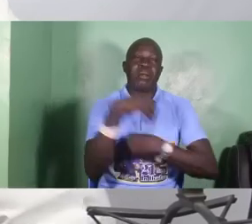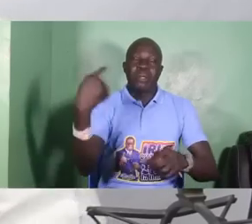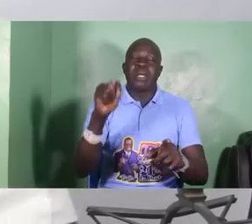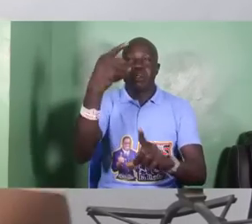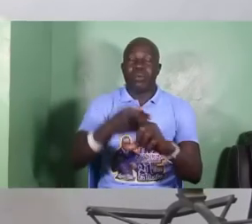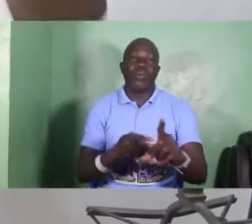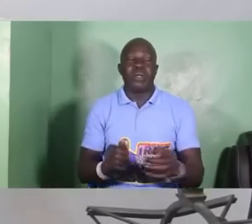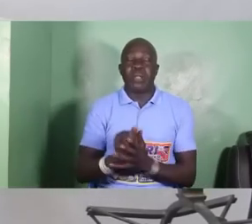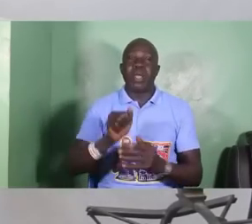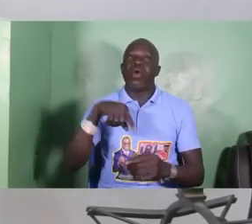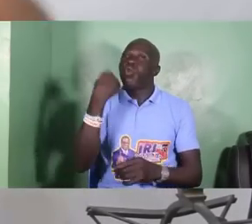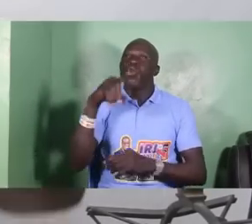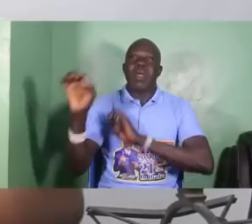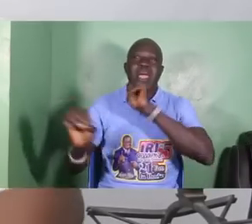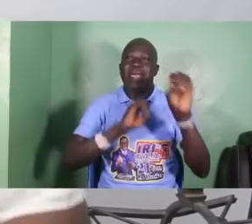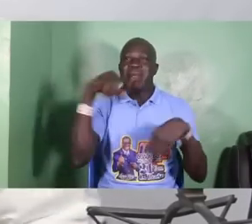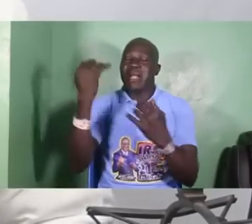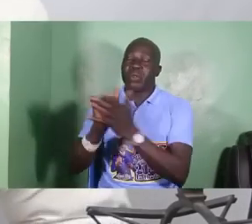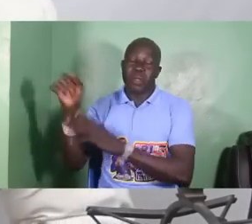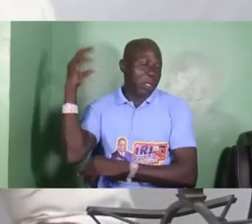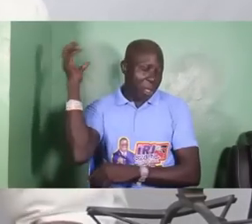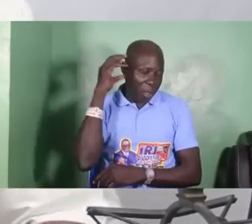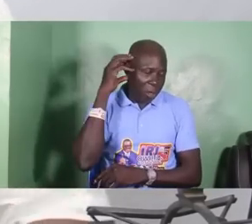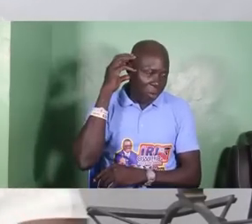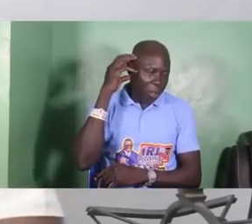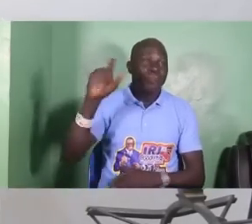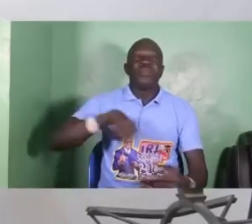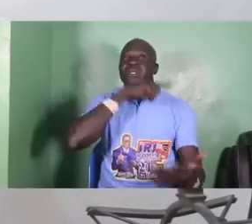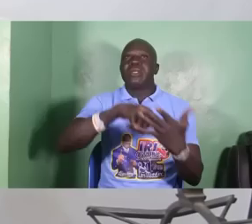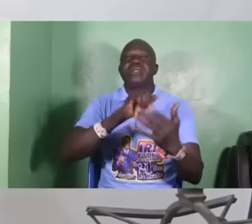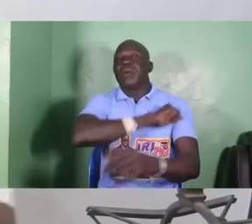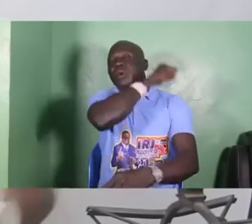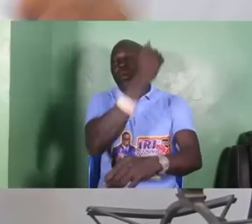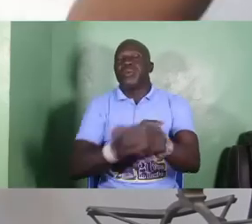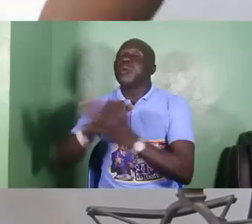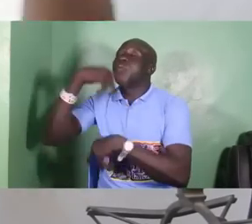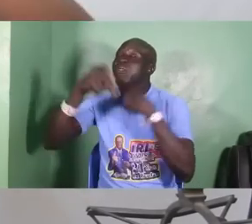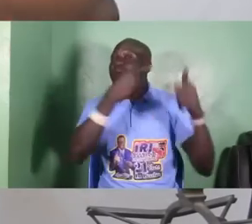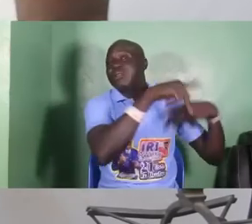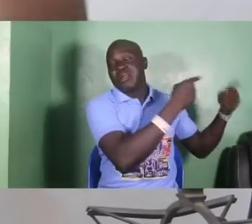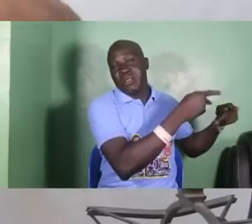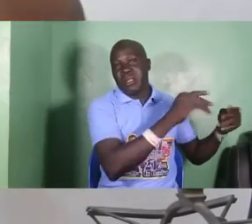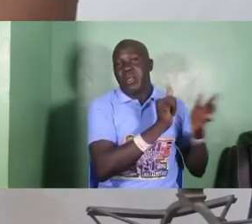of the 10th month. Bob went on bomb me. For everyone hearing me. Asotele lele. This is a prophecy.